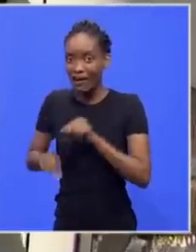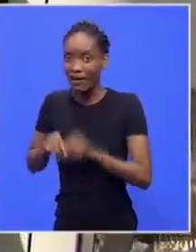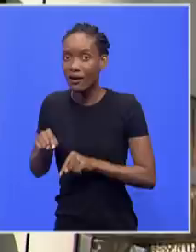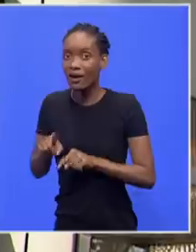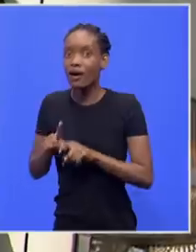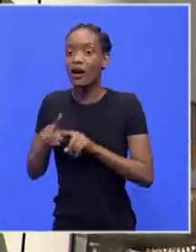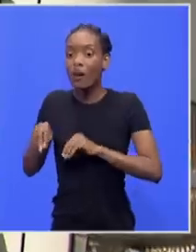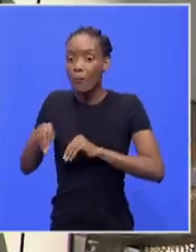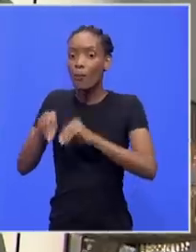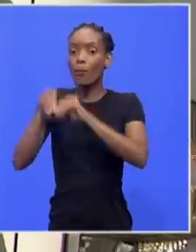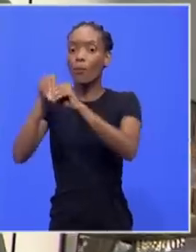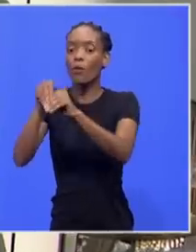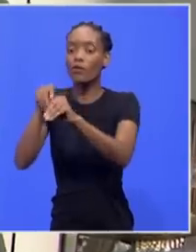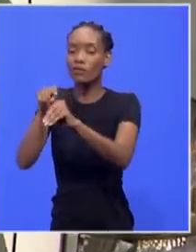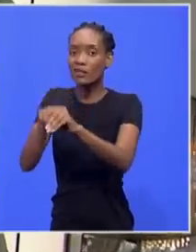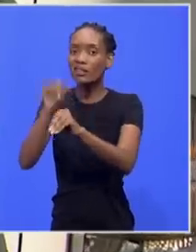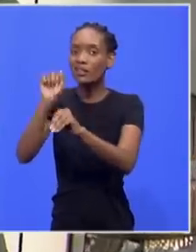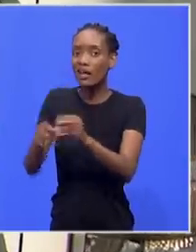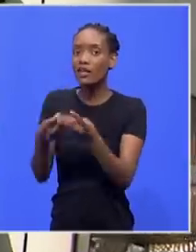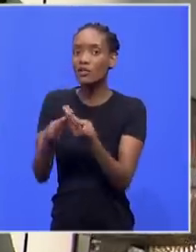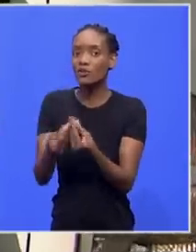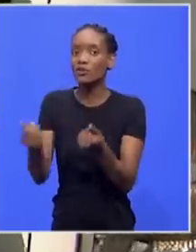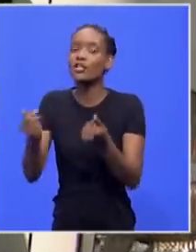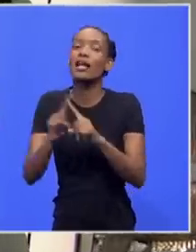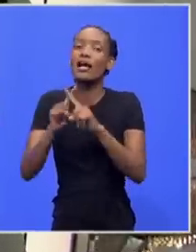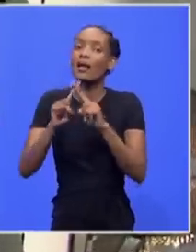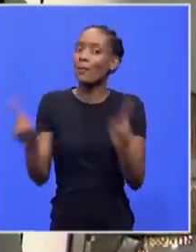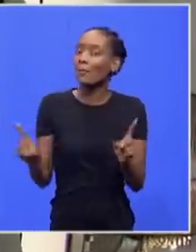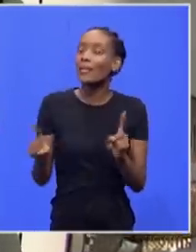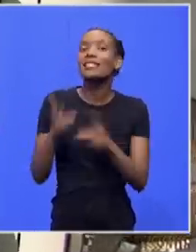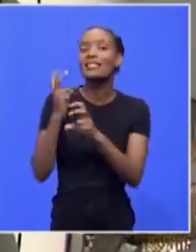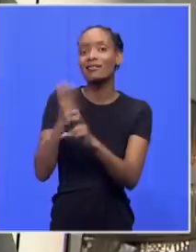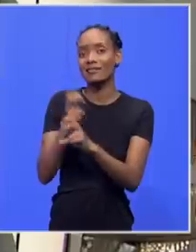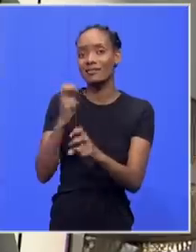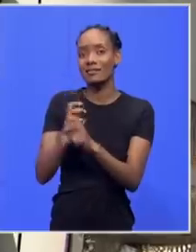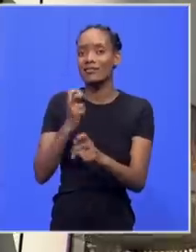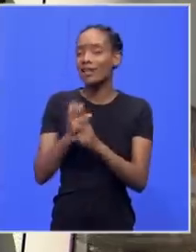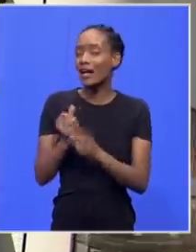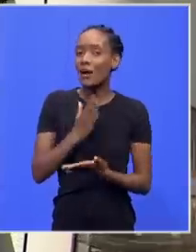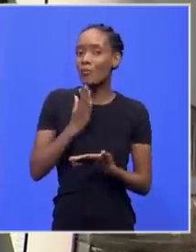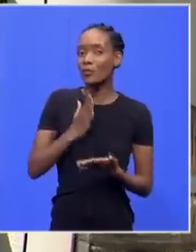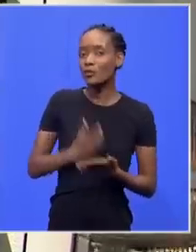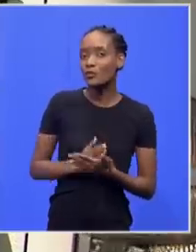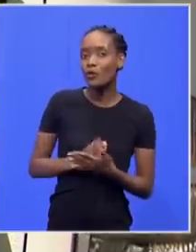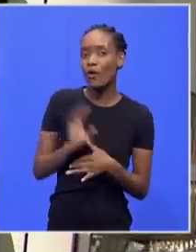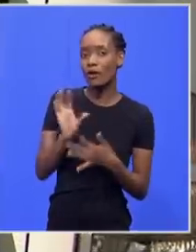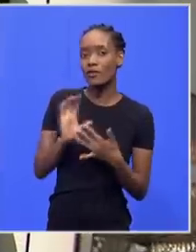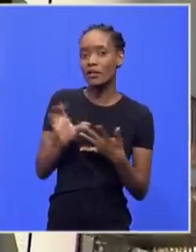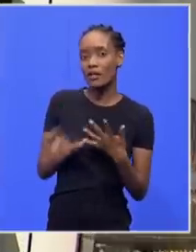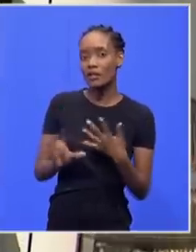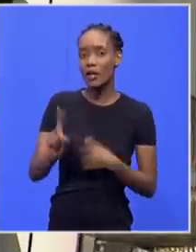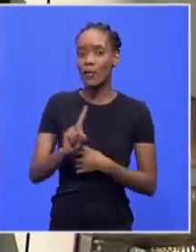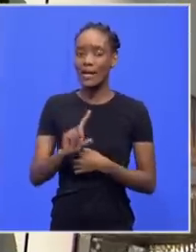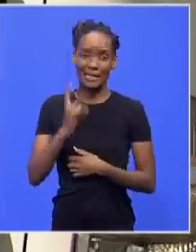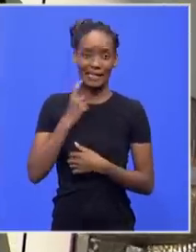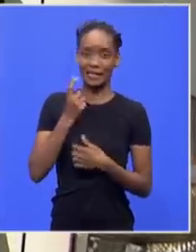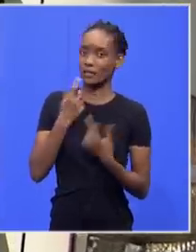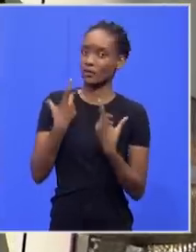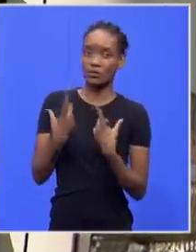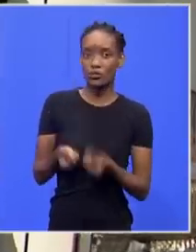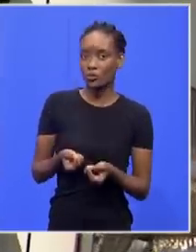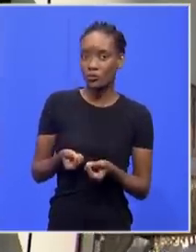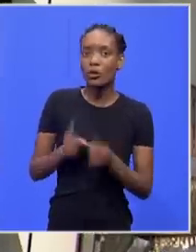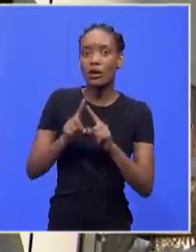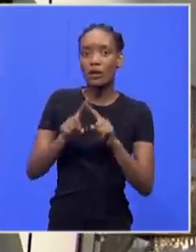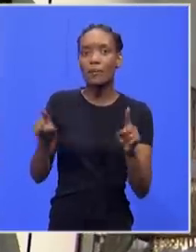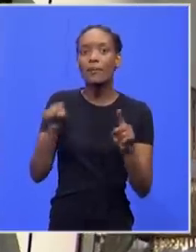difficult to be resettled. I don't know exactly what the requirements of the UNCHR is, but I know it's something that they don't easily do. But that is basically